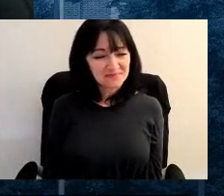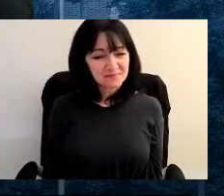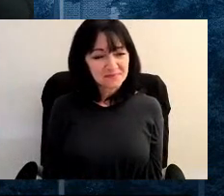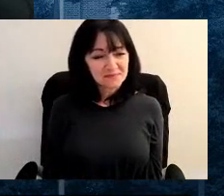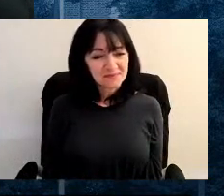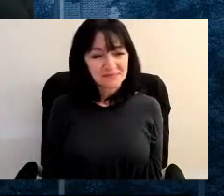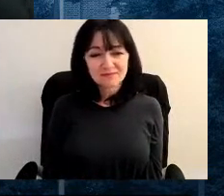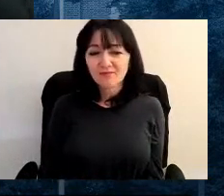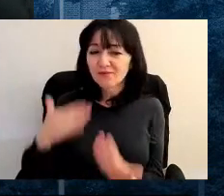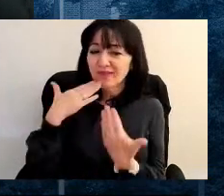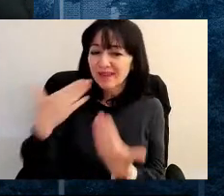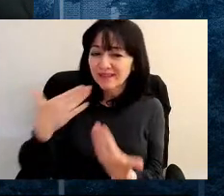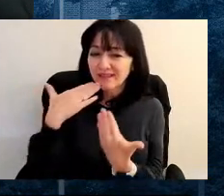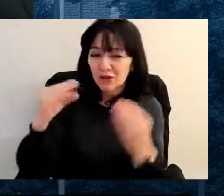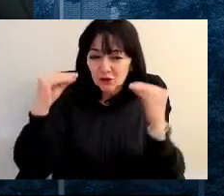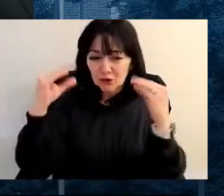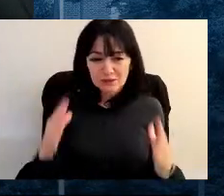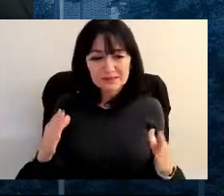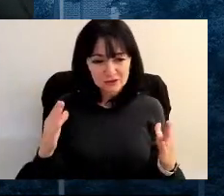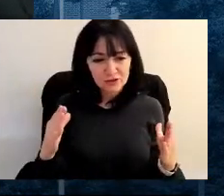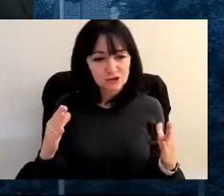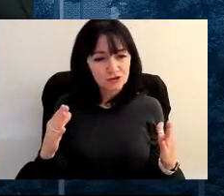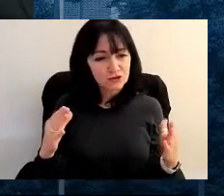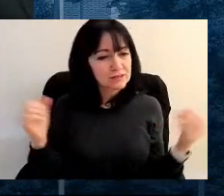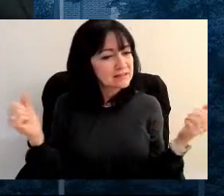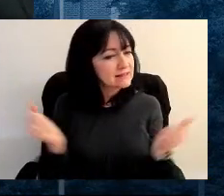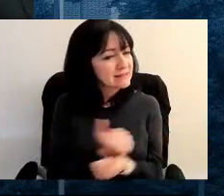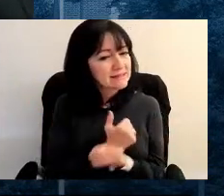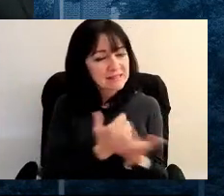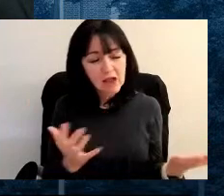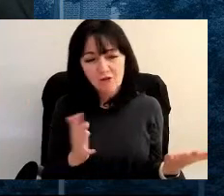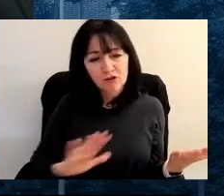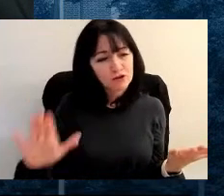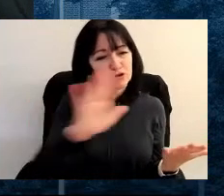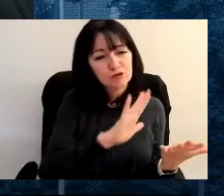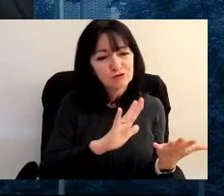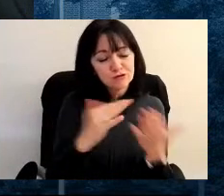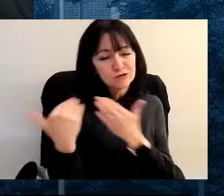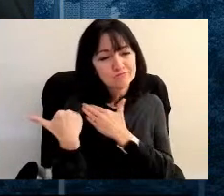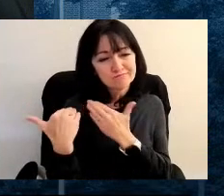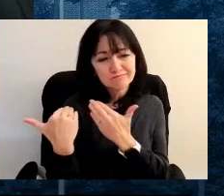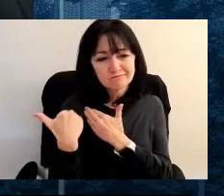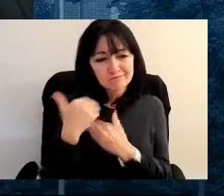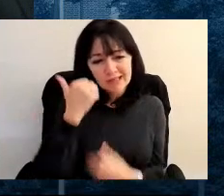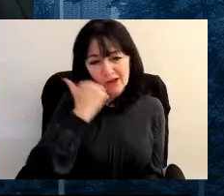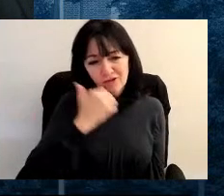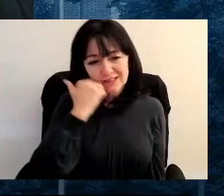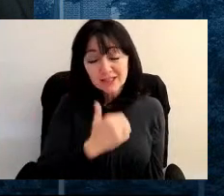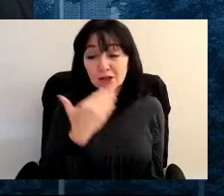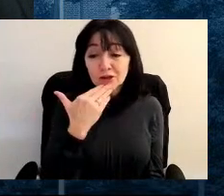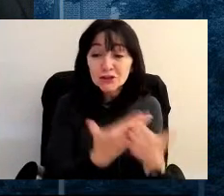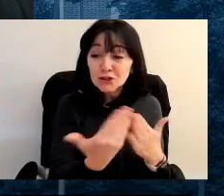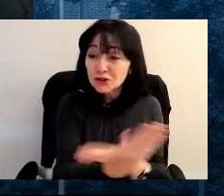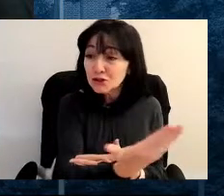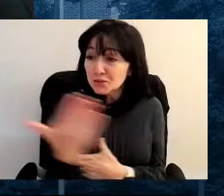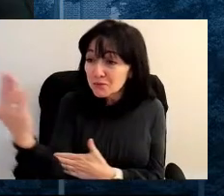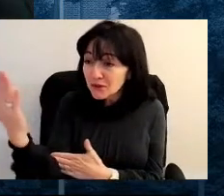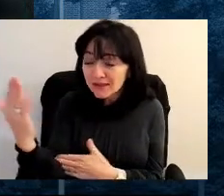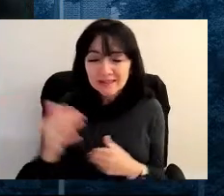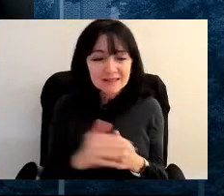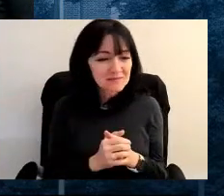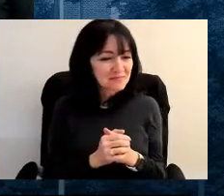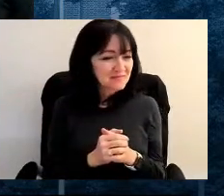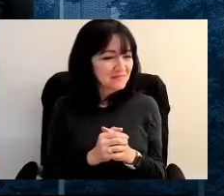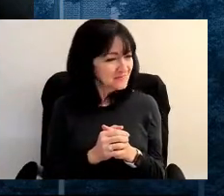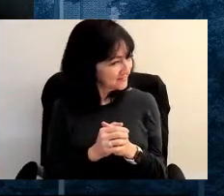And thank you, teachers, for everything you do each and every day. Good morning, everyone. Good